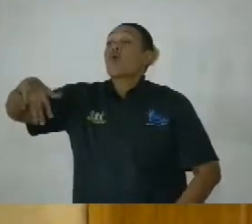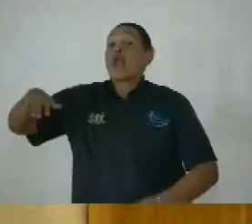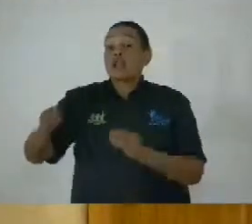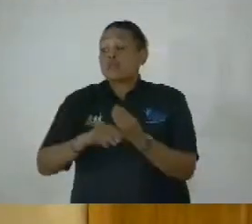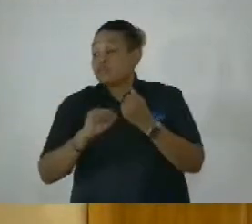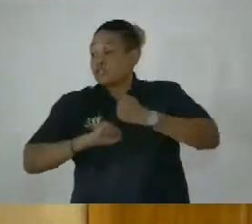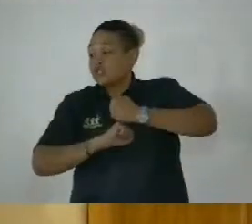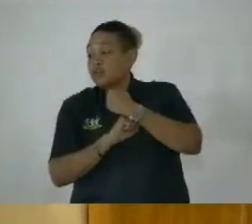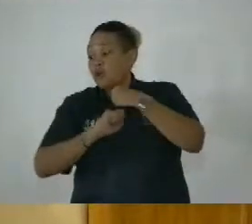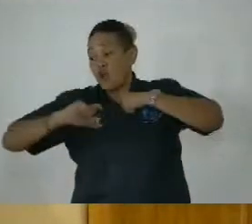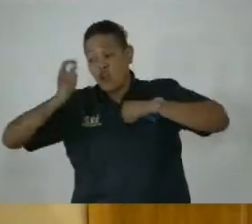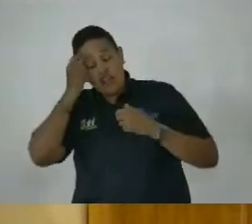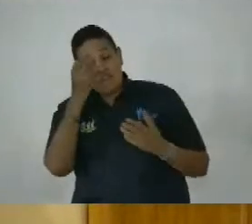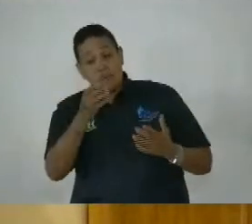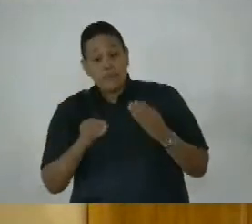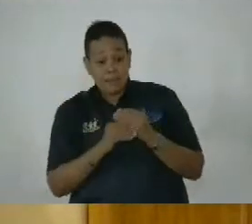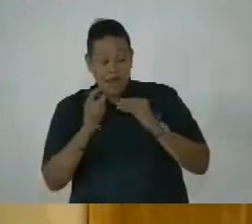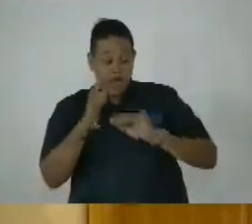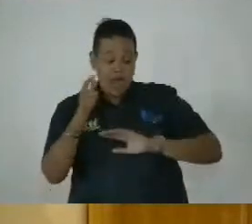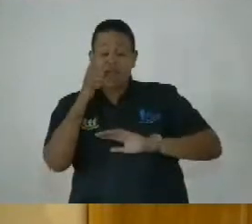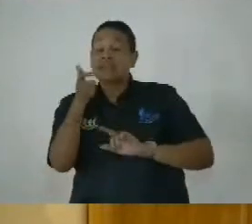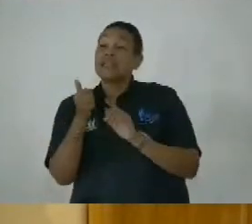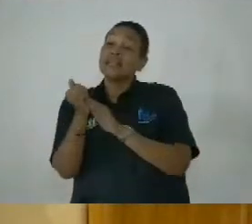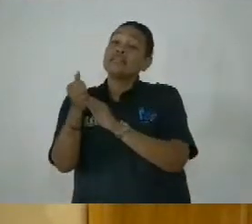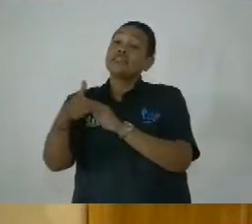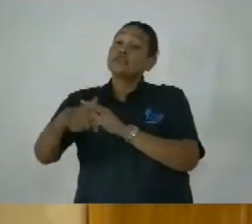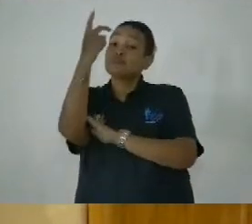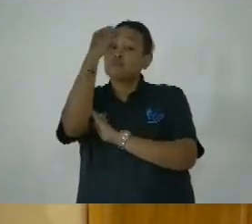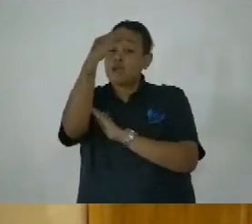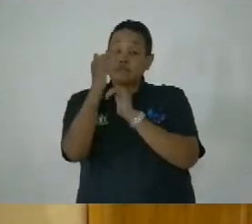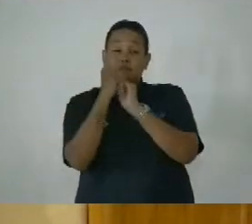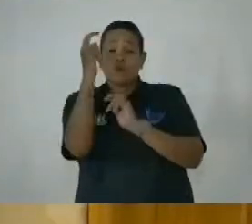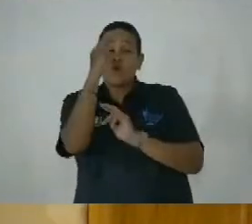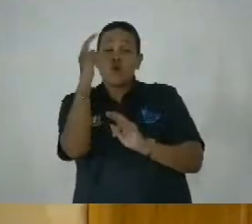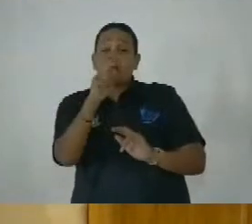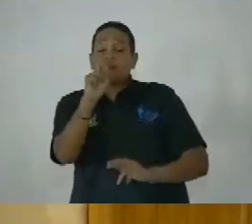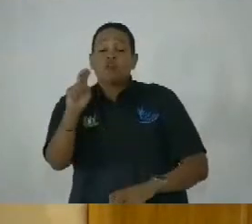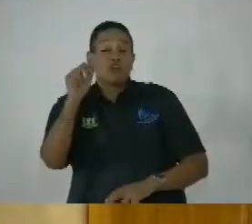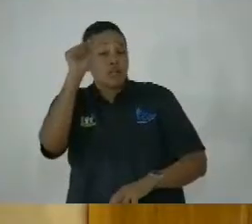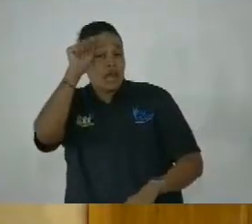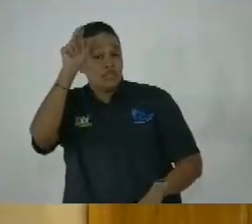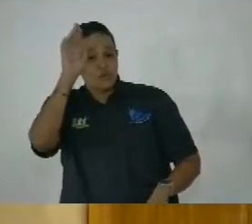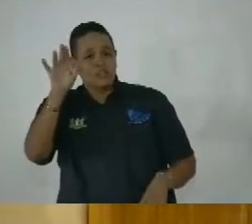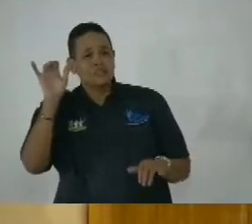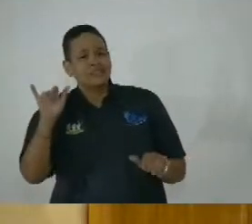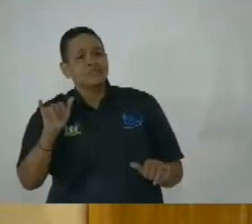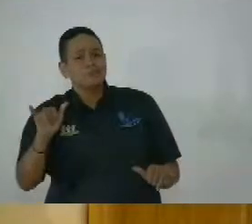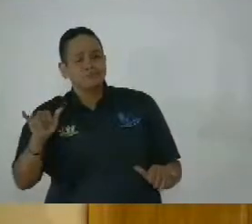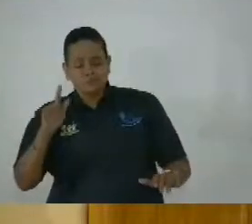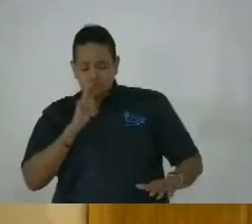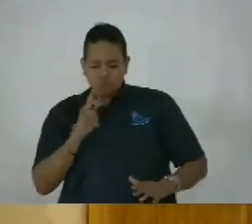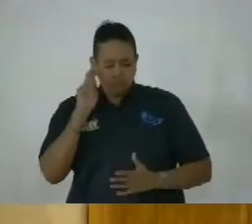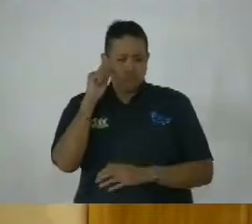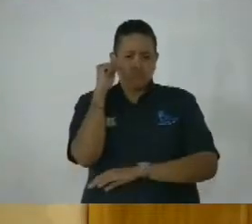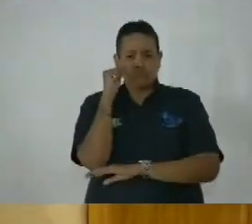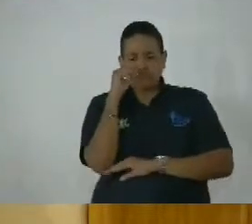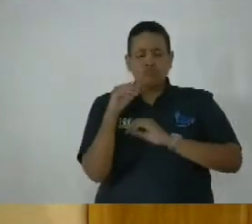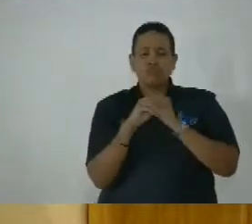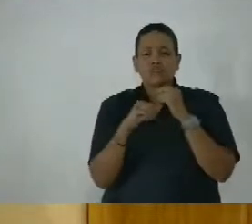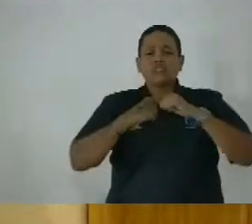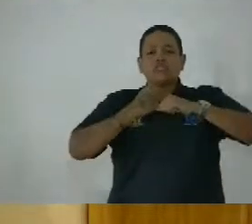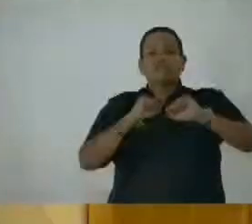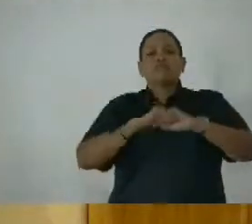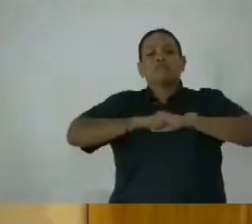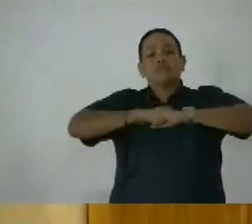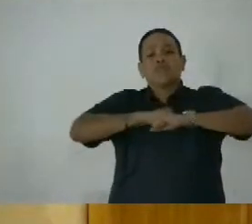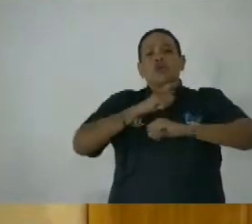the support of the government, under the leadership of this Prime Minister, the Most Honorable Dr. Horace, remains resolute in efforts to secure